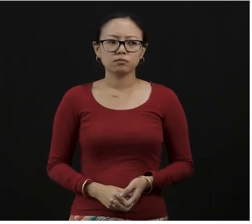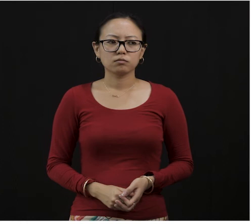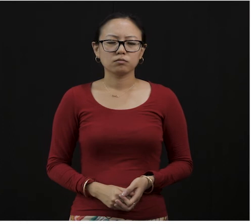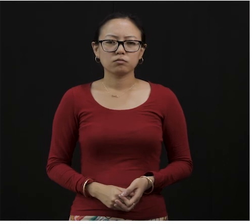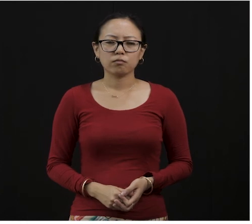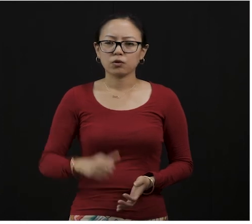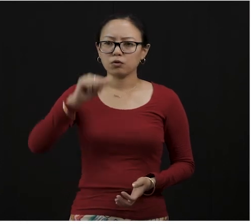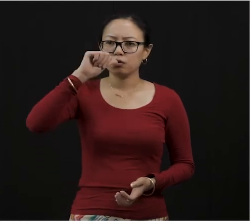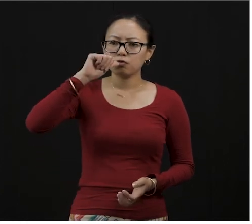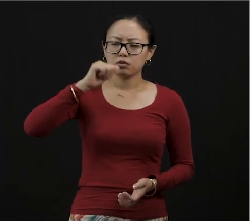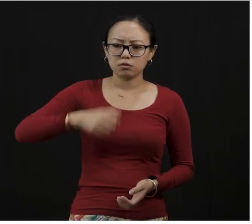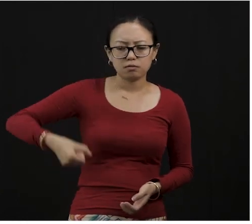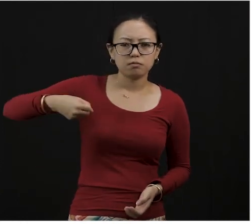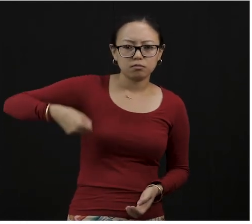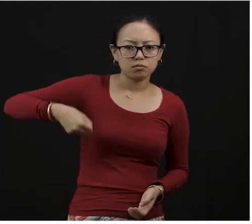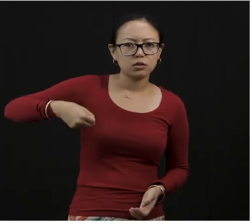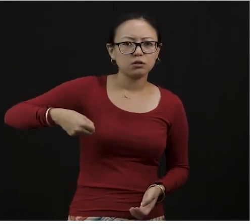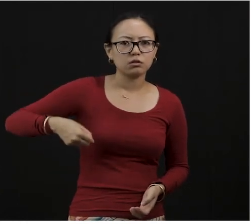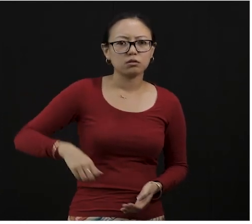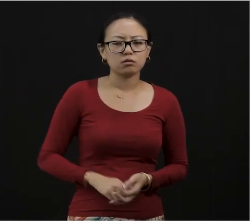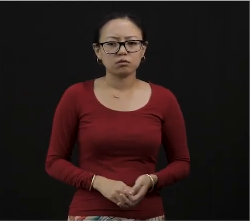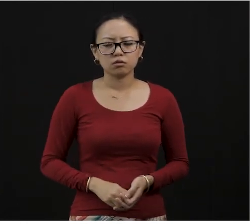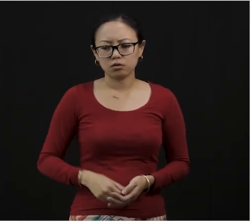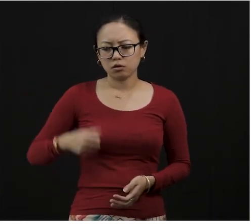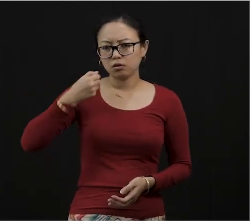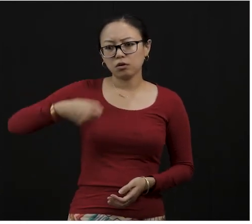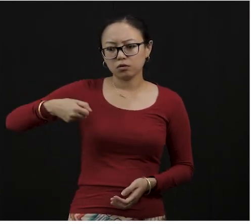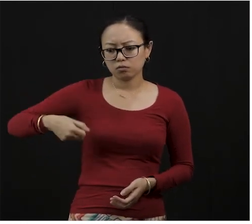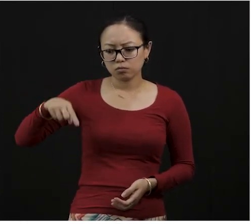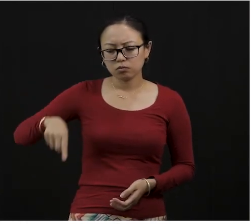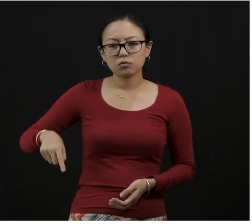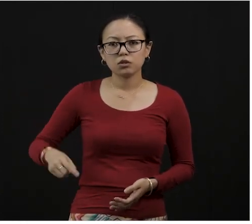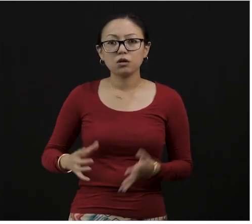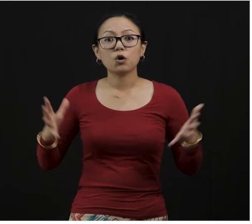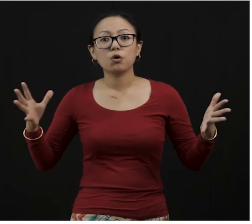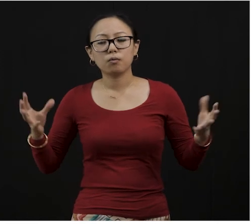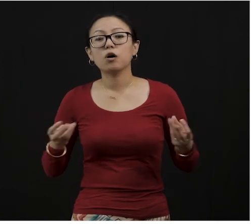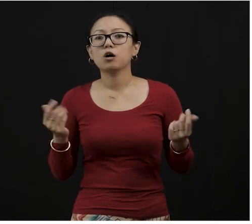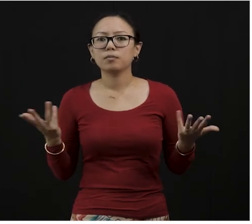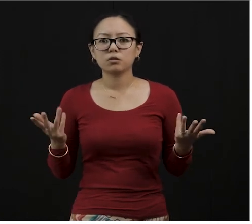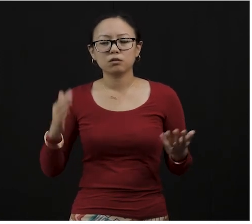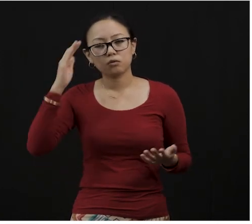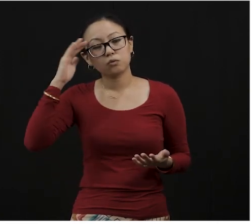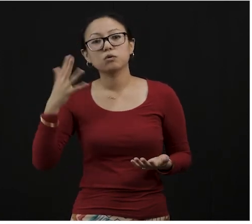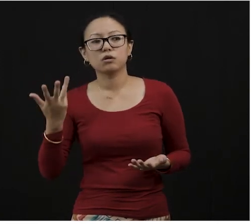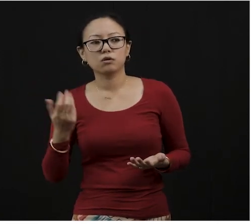So water in a large bucket. How do you measure water in a large bucket? Is it milliliter or